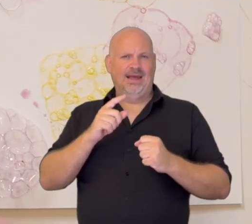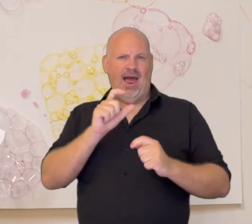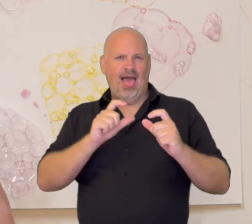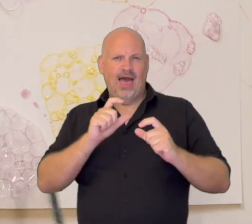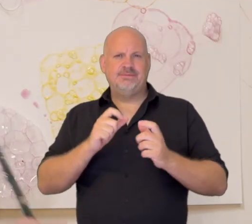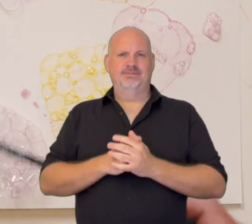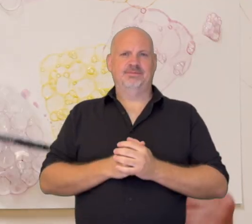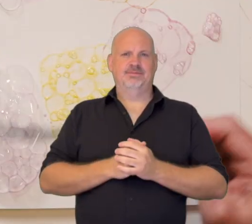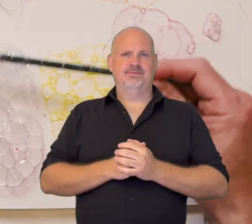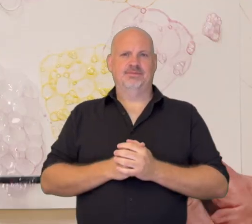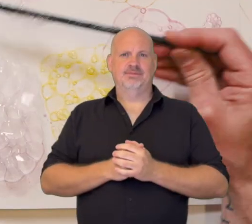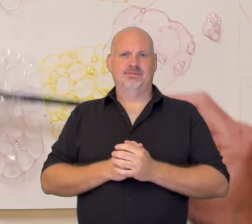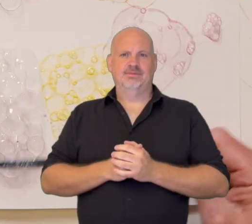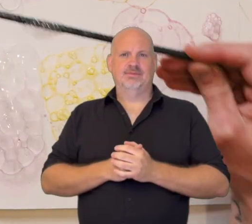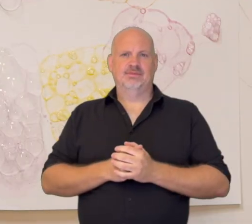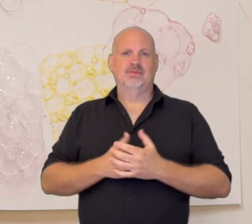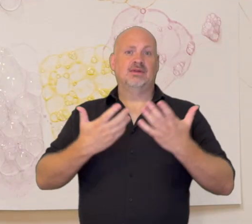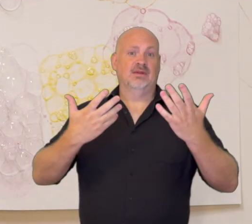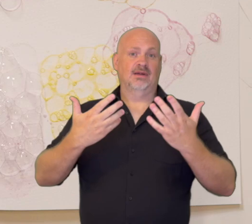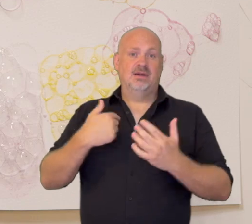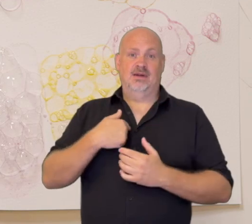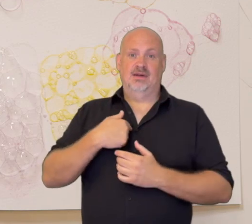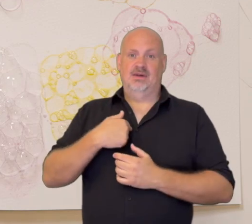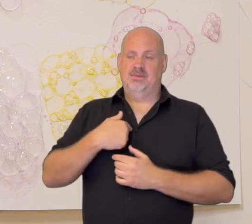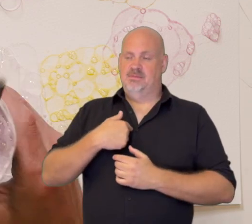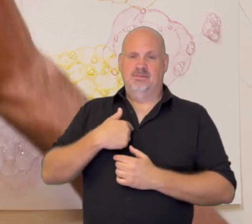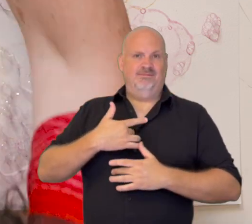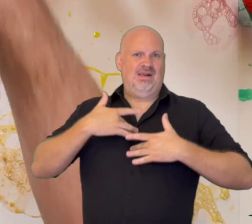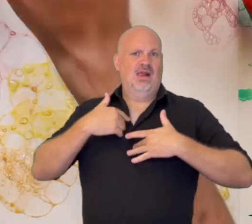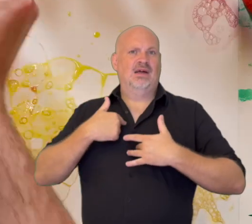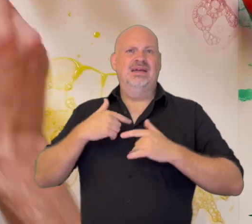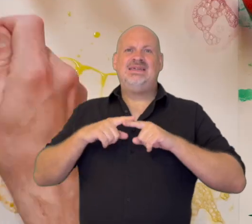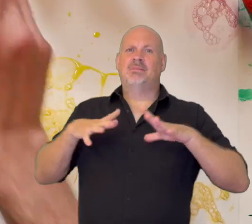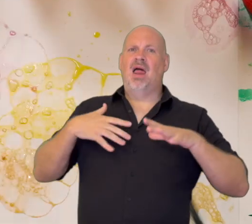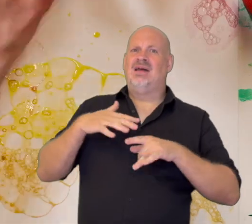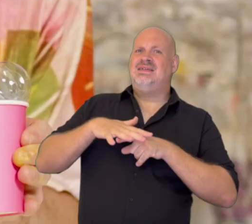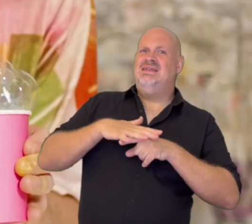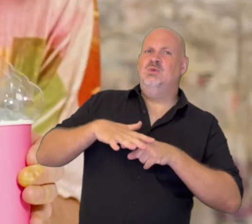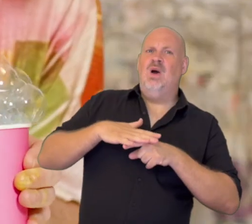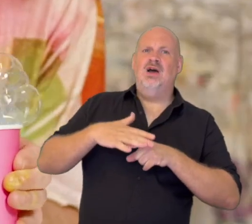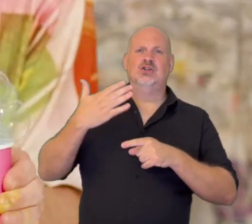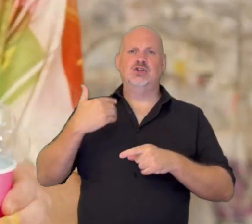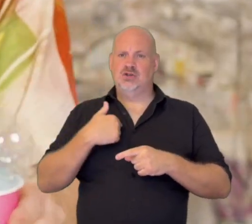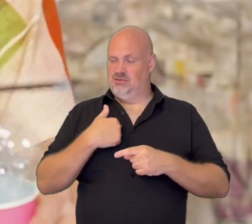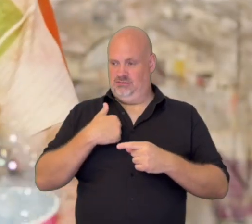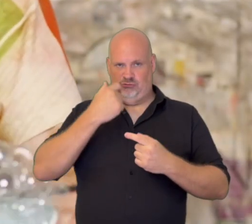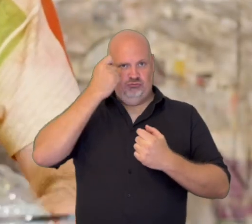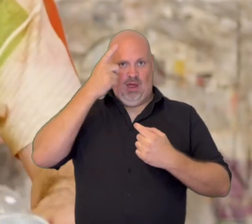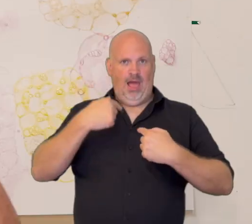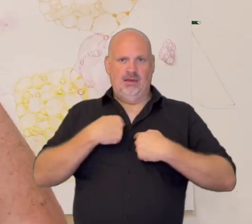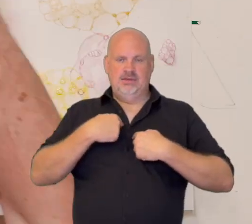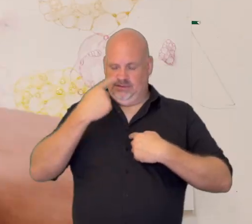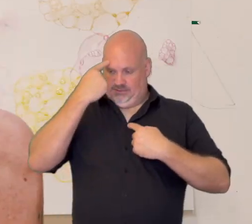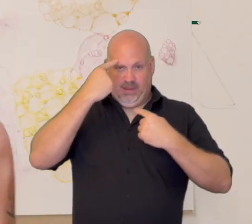when I was back in Feltham, in I guess similar situation to some of you, I didn't realise, but my mind was really loud.